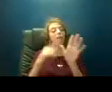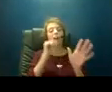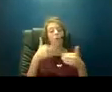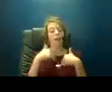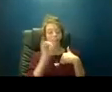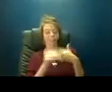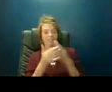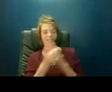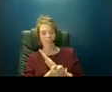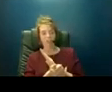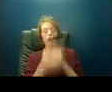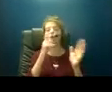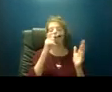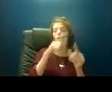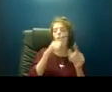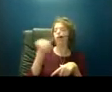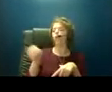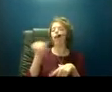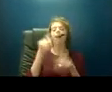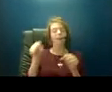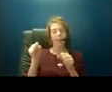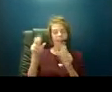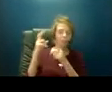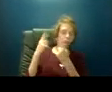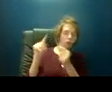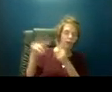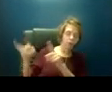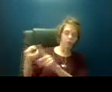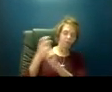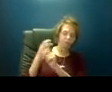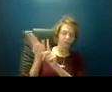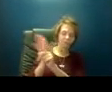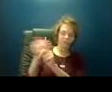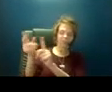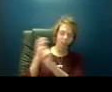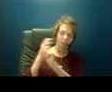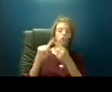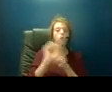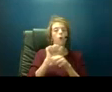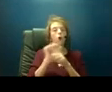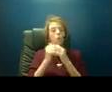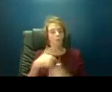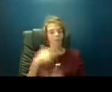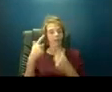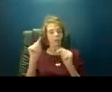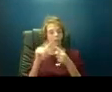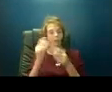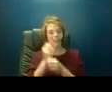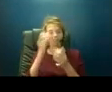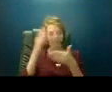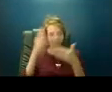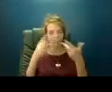skills, who do I have to pitch and trick or bribe to work with me and get something